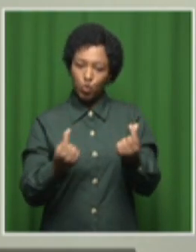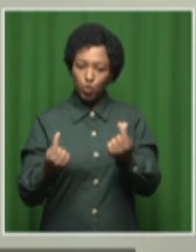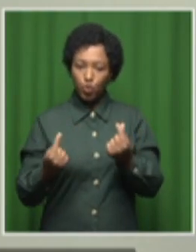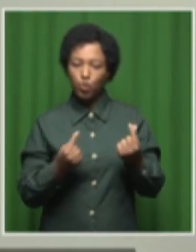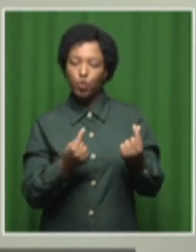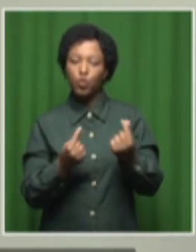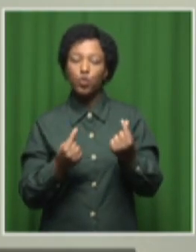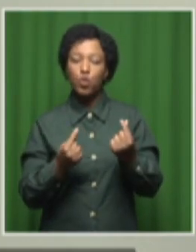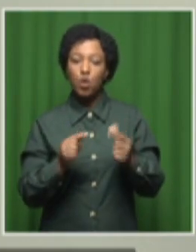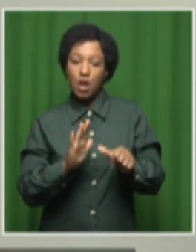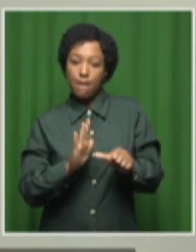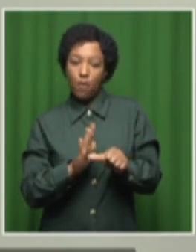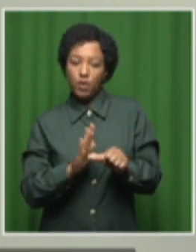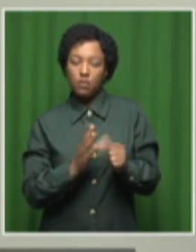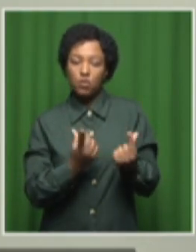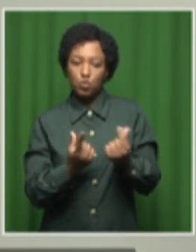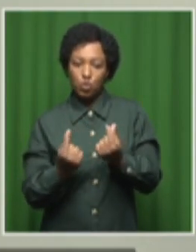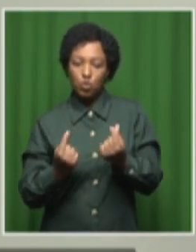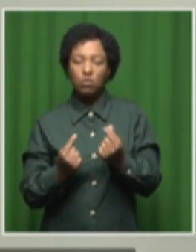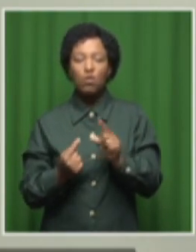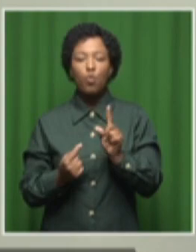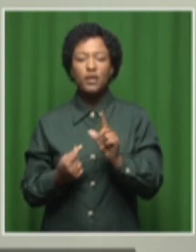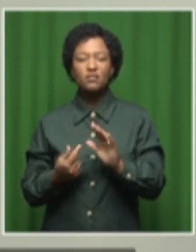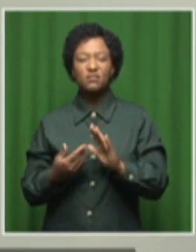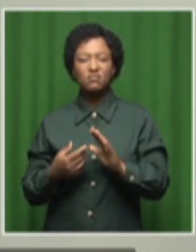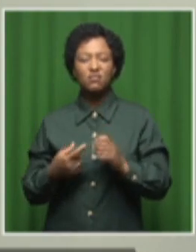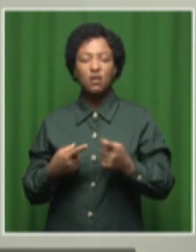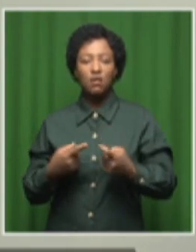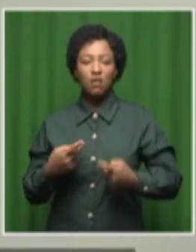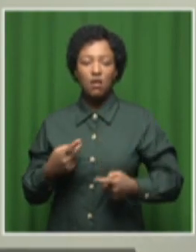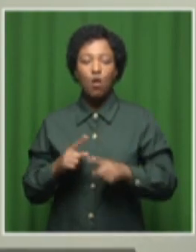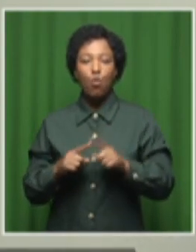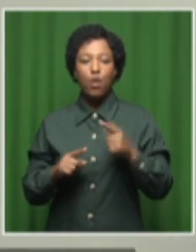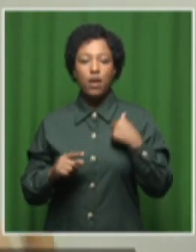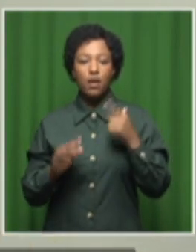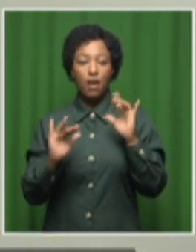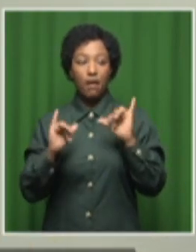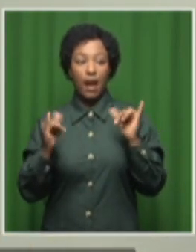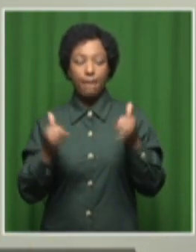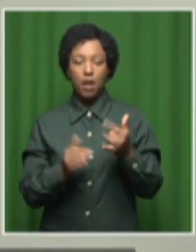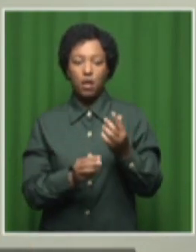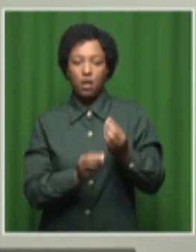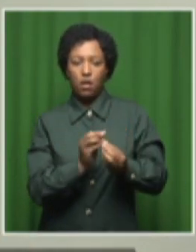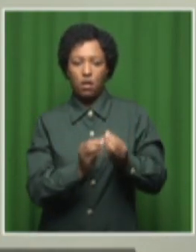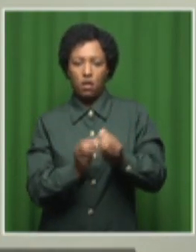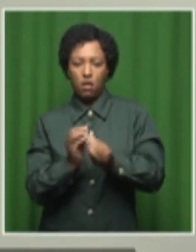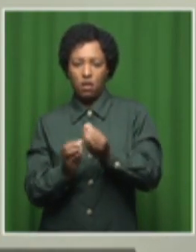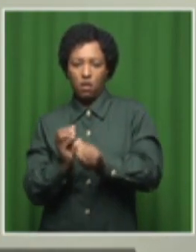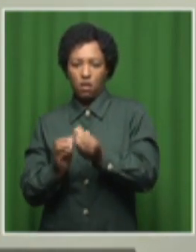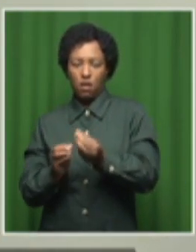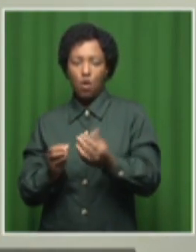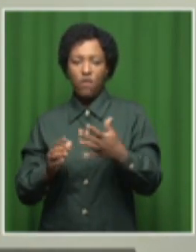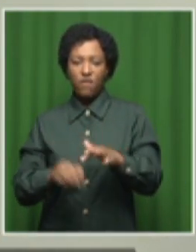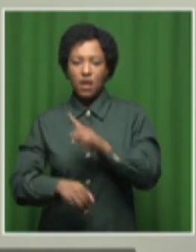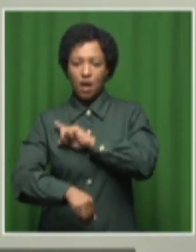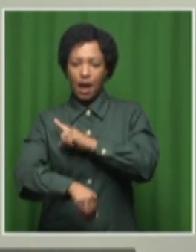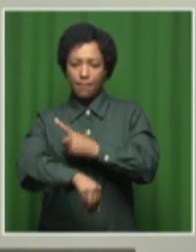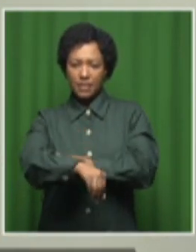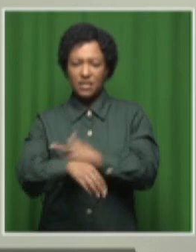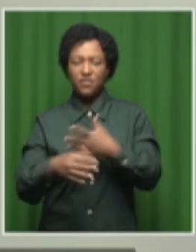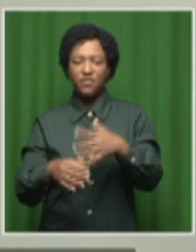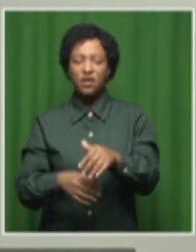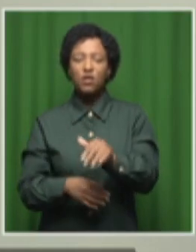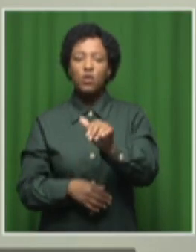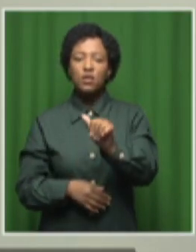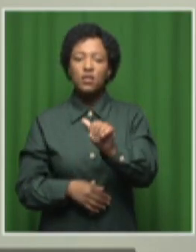these meaningful steps? We were always concerned as manufacturers that we can put up capacities, and in fact we saw this in the case of